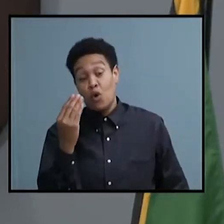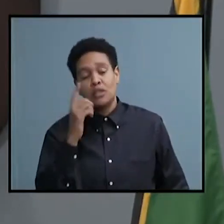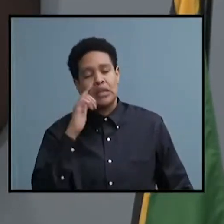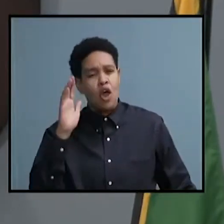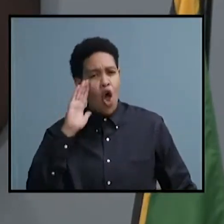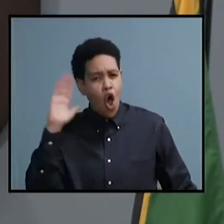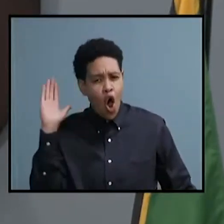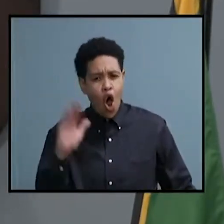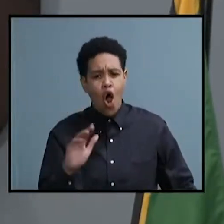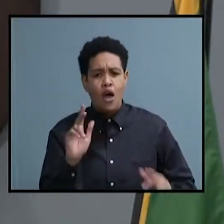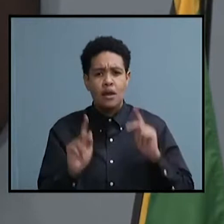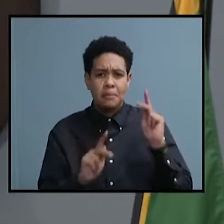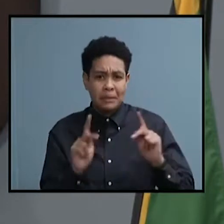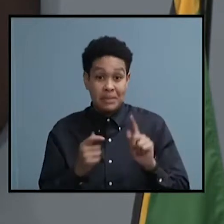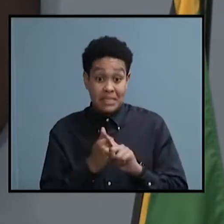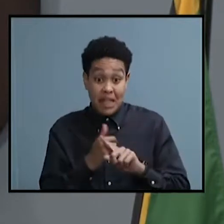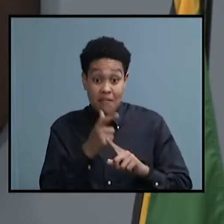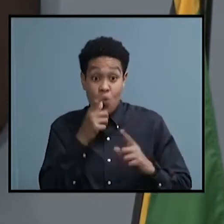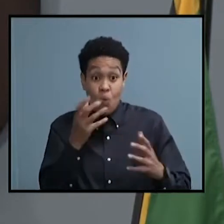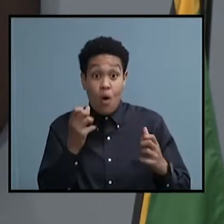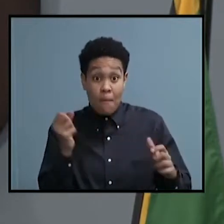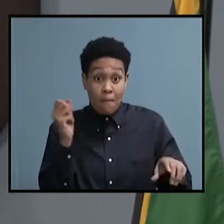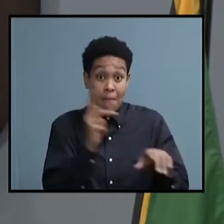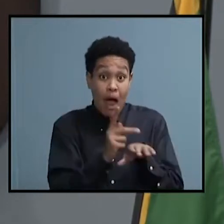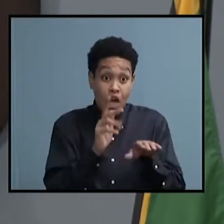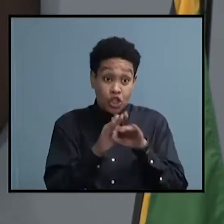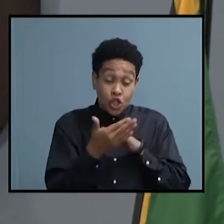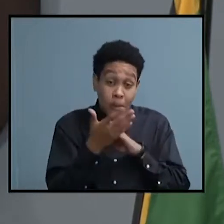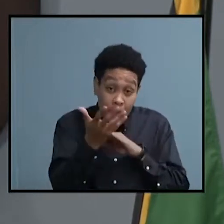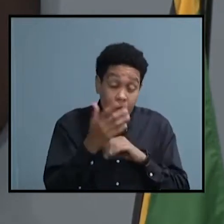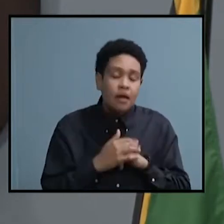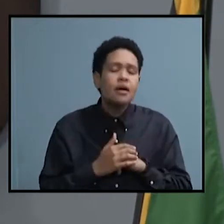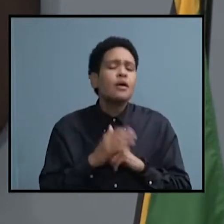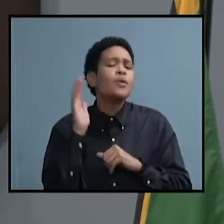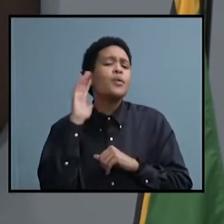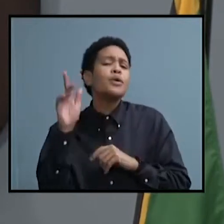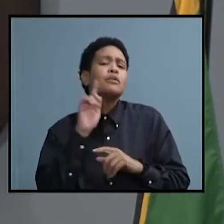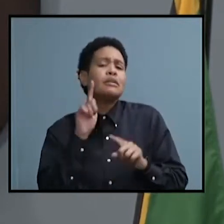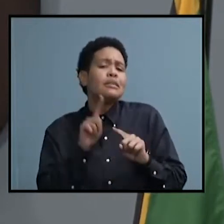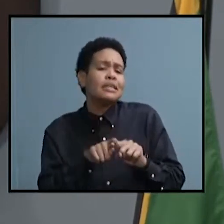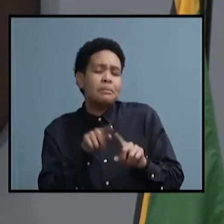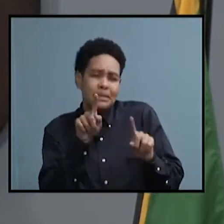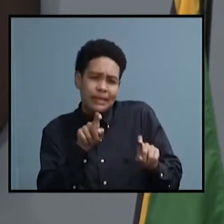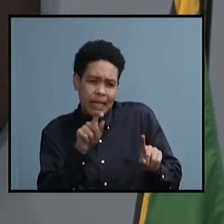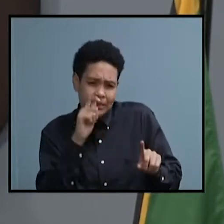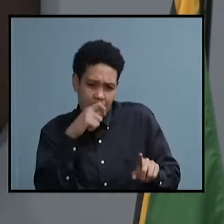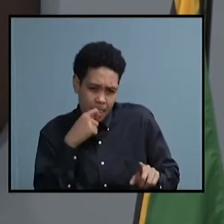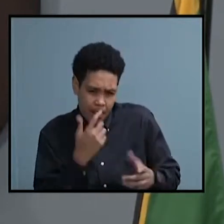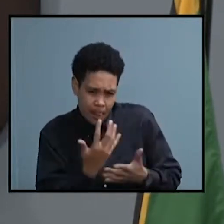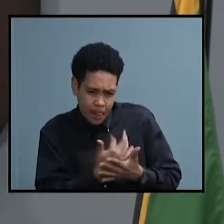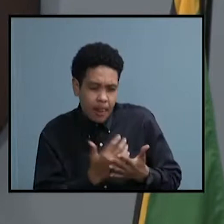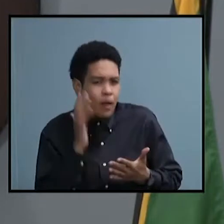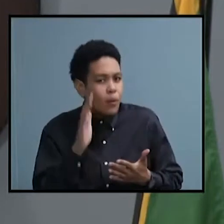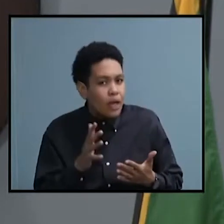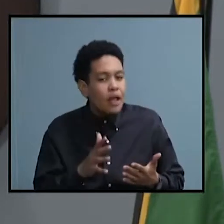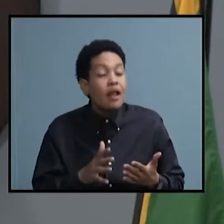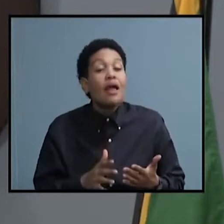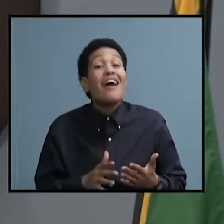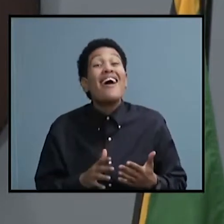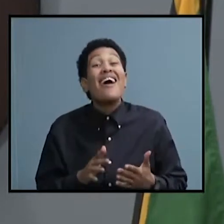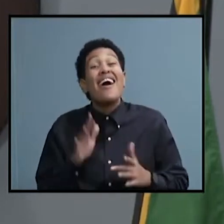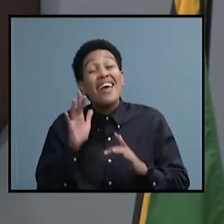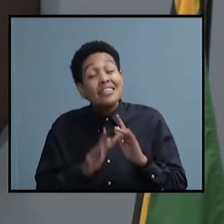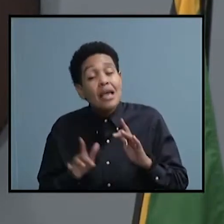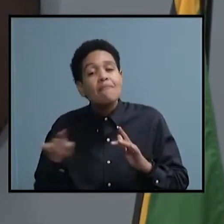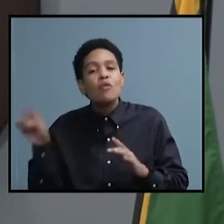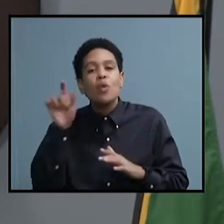all persons seeking to re-enter Jamaica will be subject to testing except for those entering from